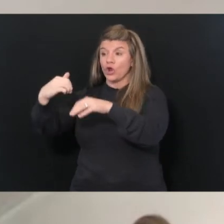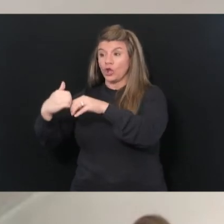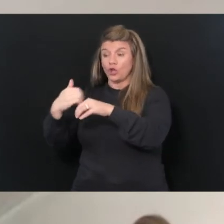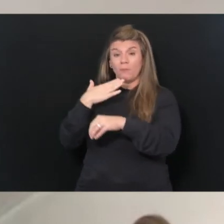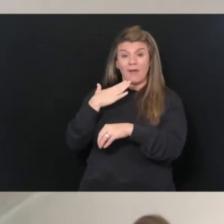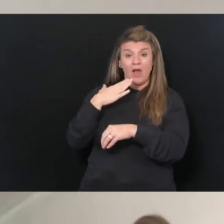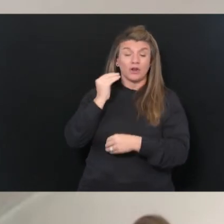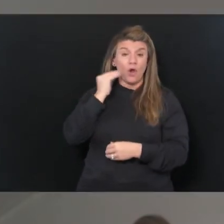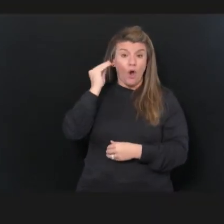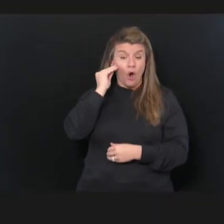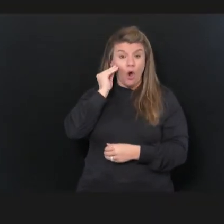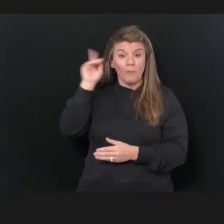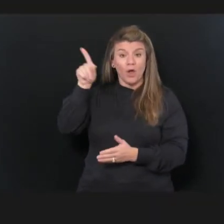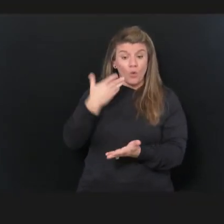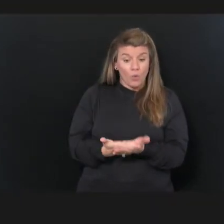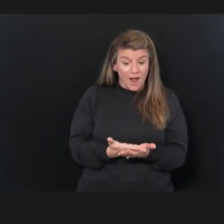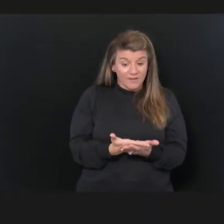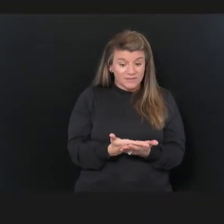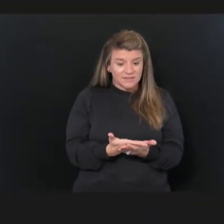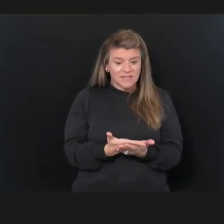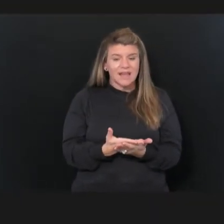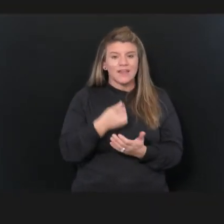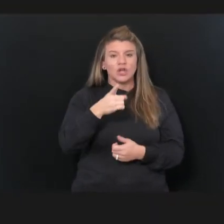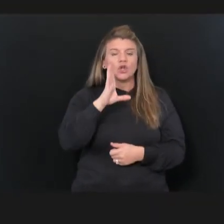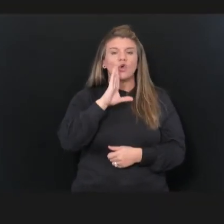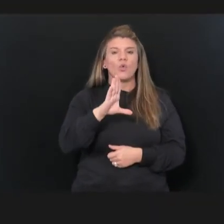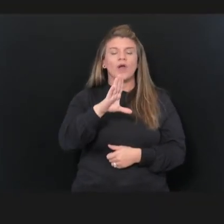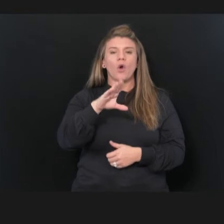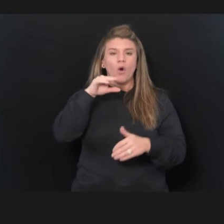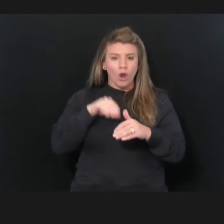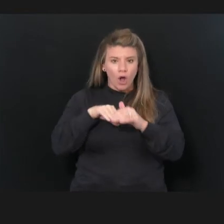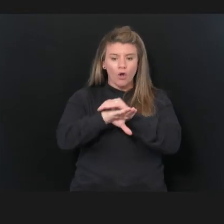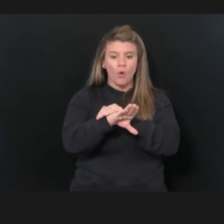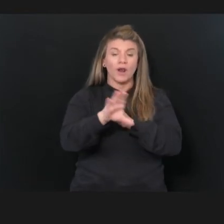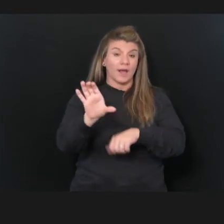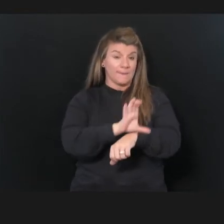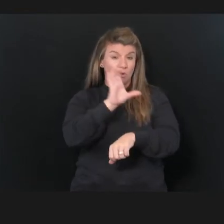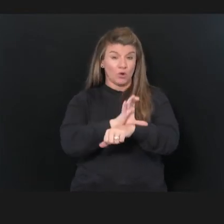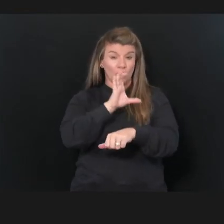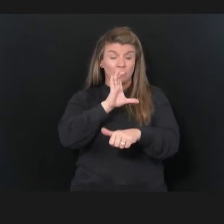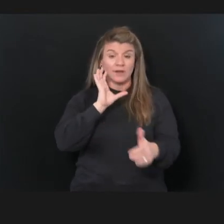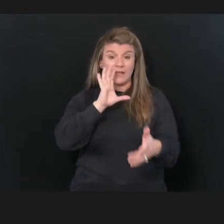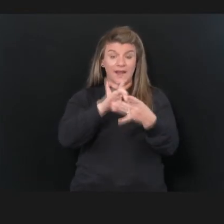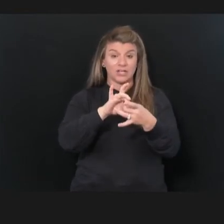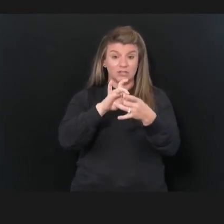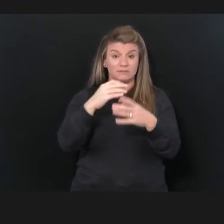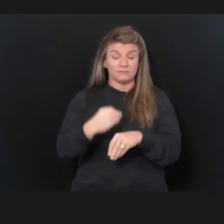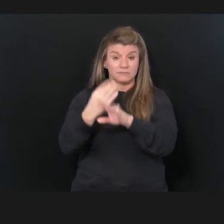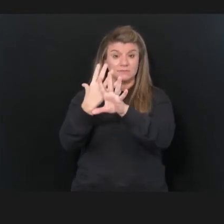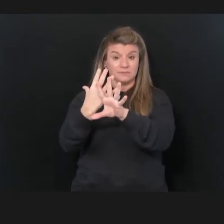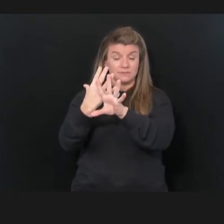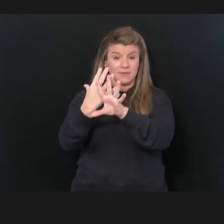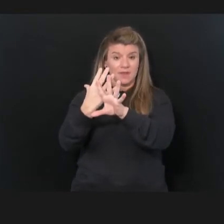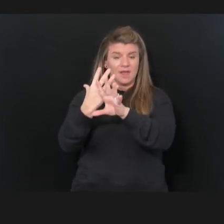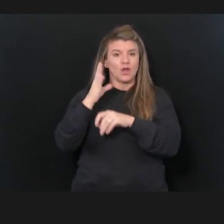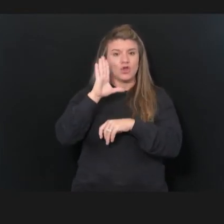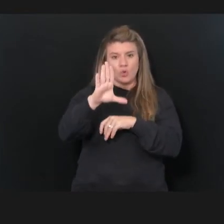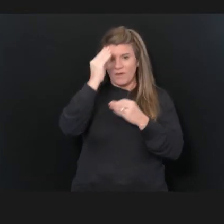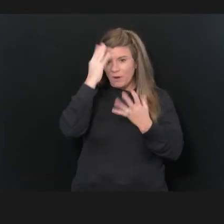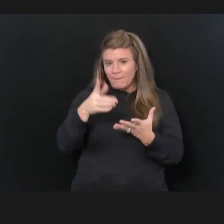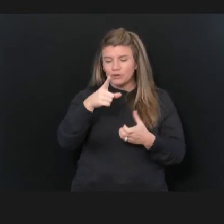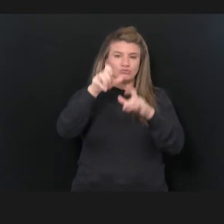your home, then you log on to a computer connection and then log on your